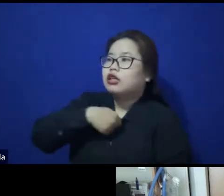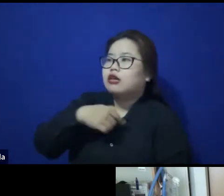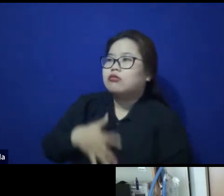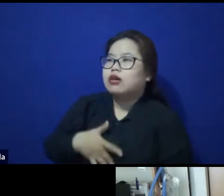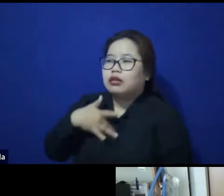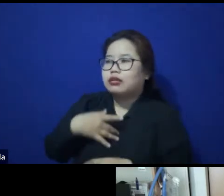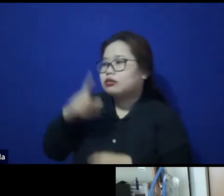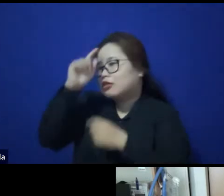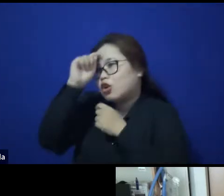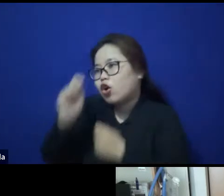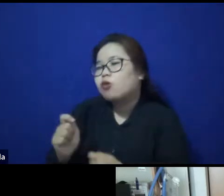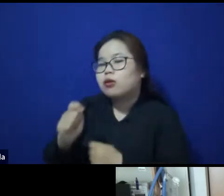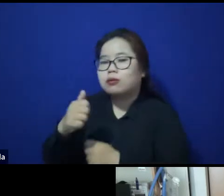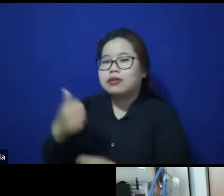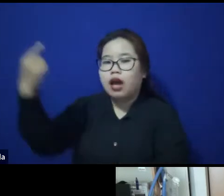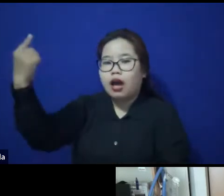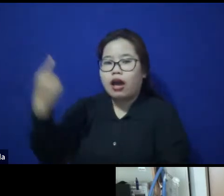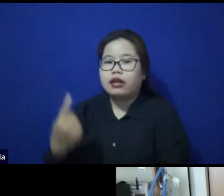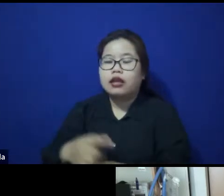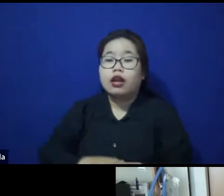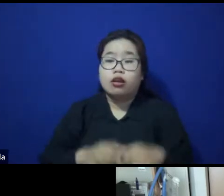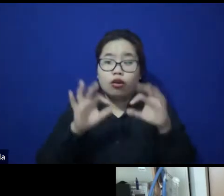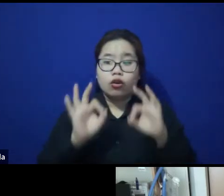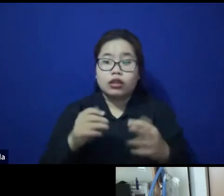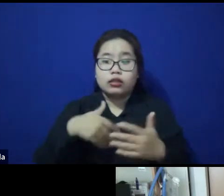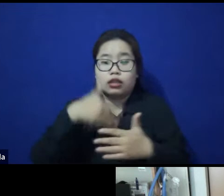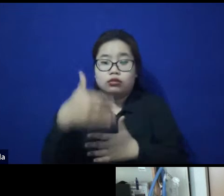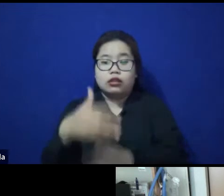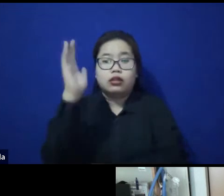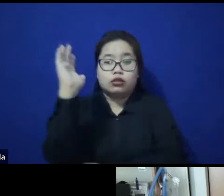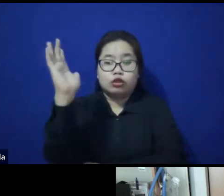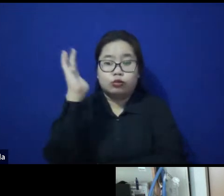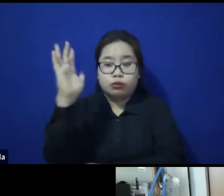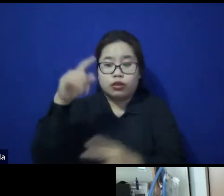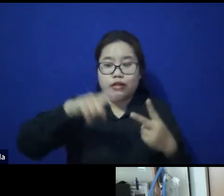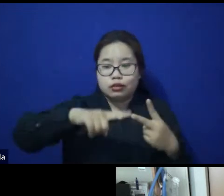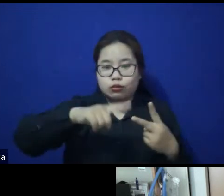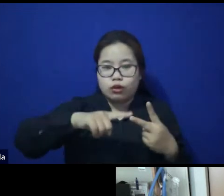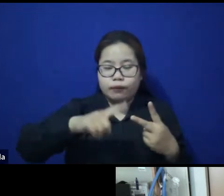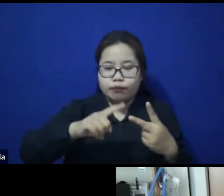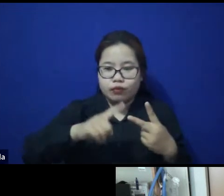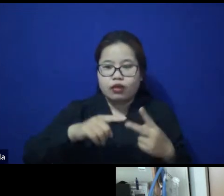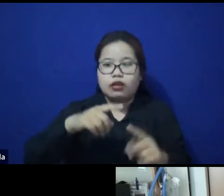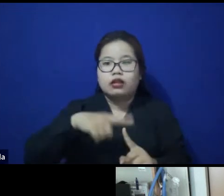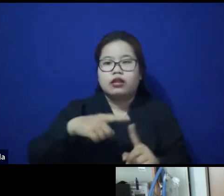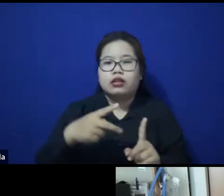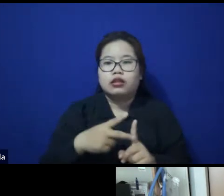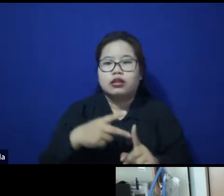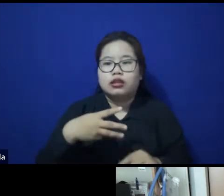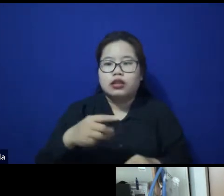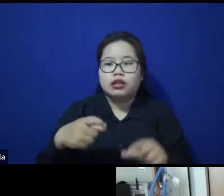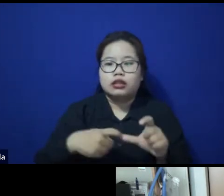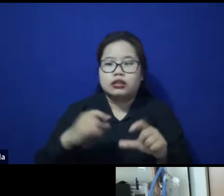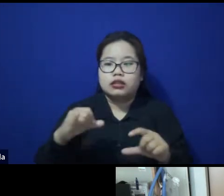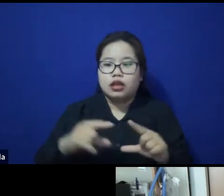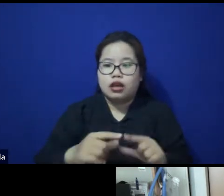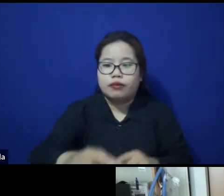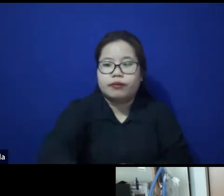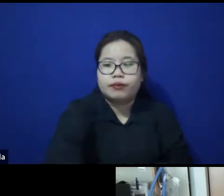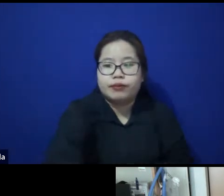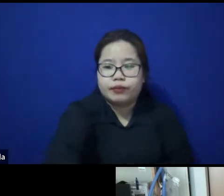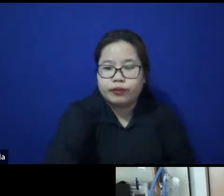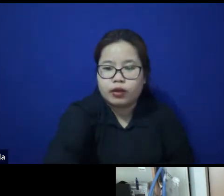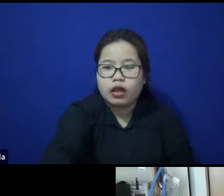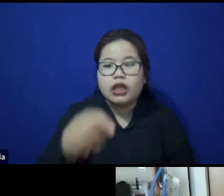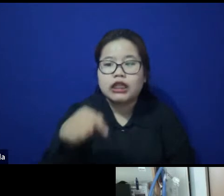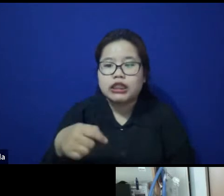And our second speaker is Tricia Maloney. Tricia is a disability and human rights advocate with